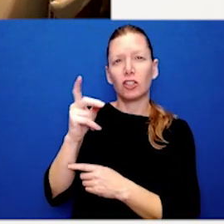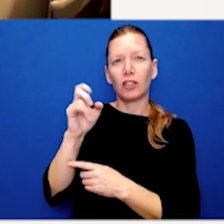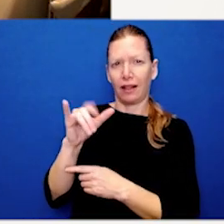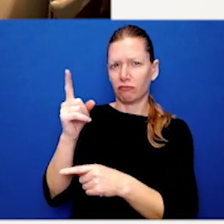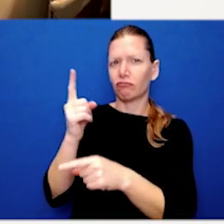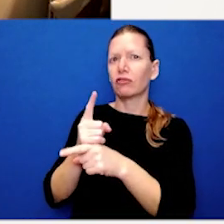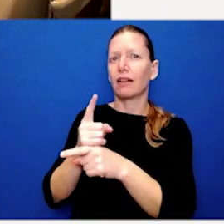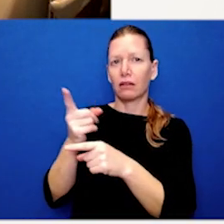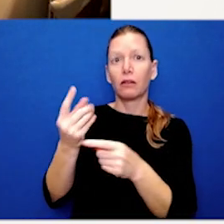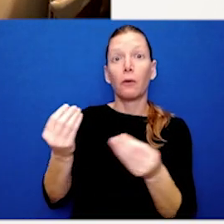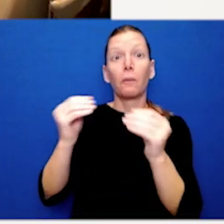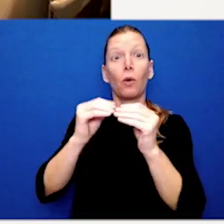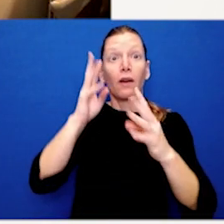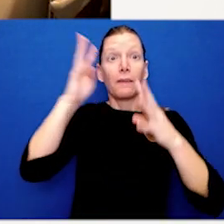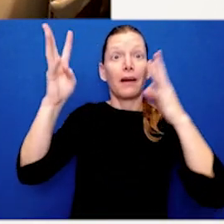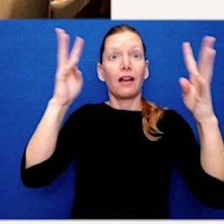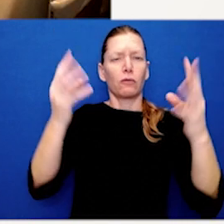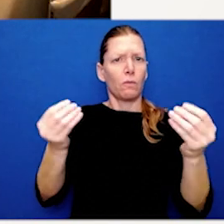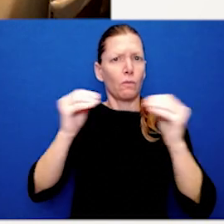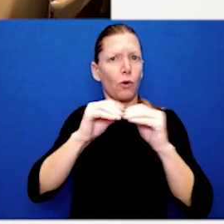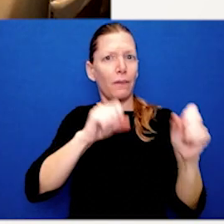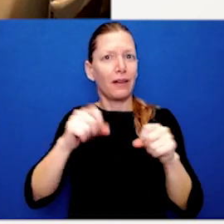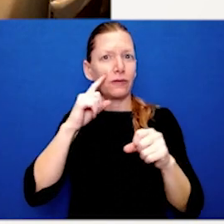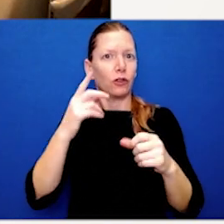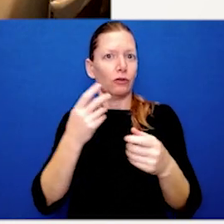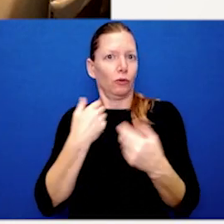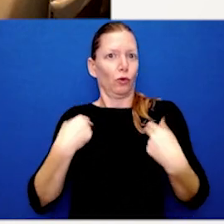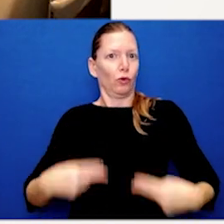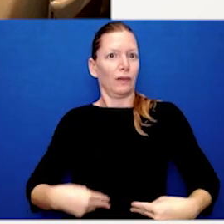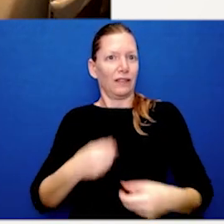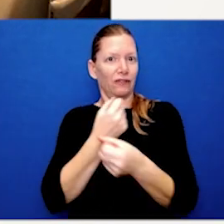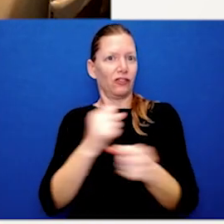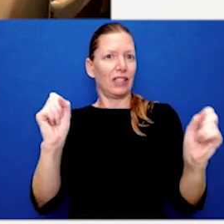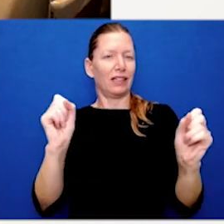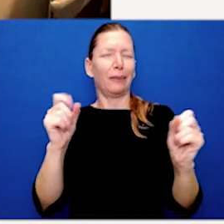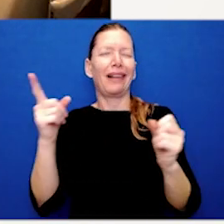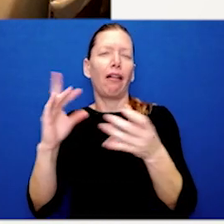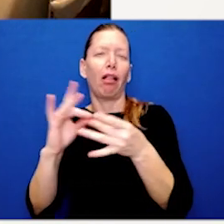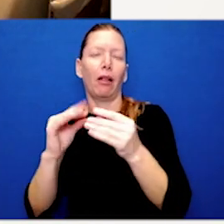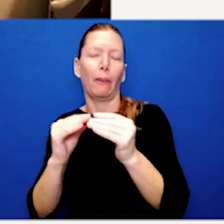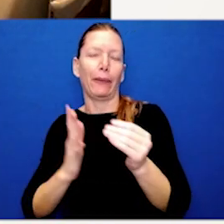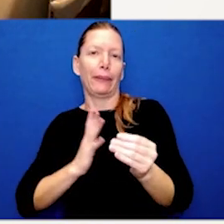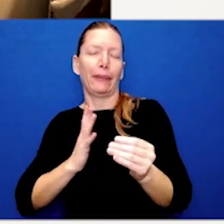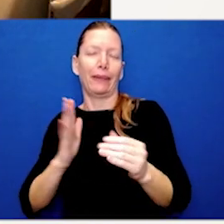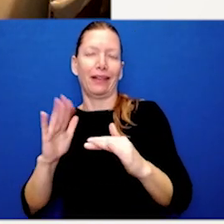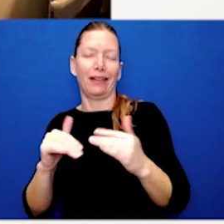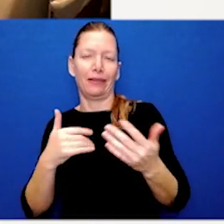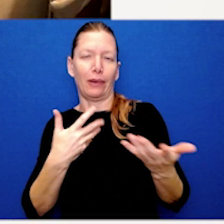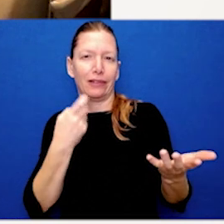right that, the more imagination, the more possibilities for human freedom. He said it a bit more elegantly